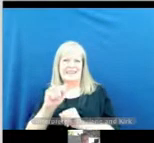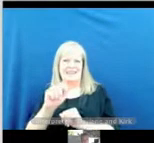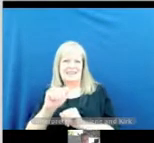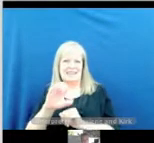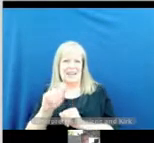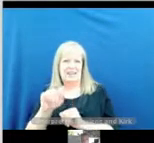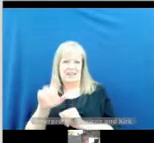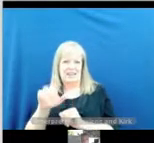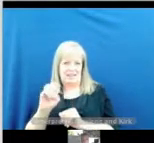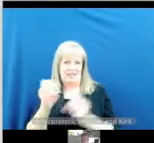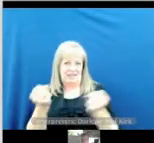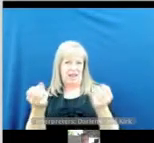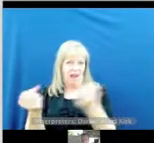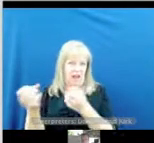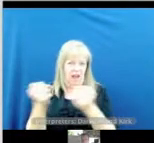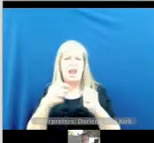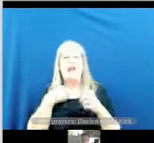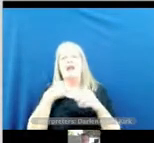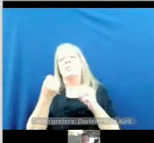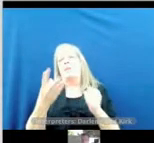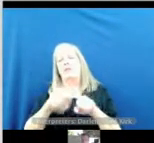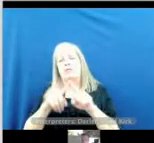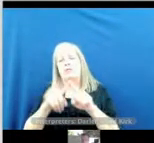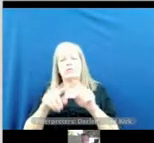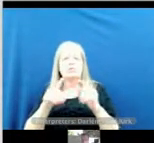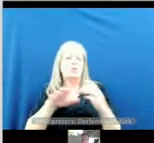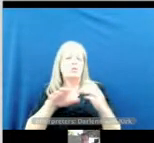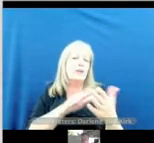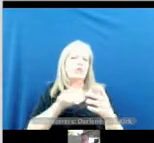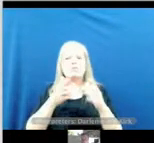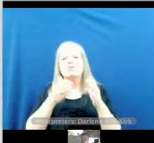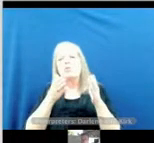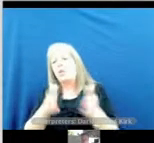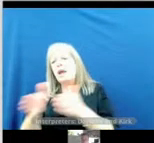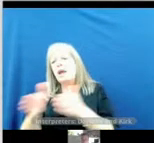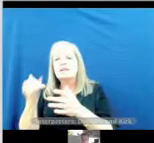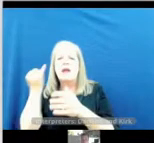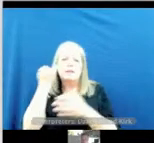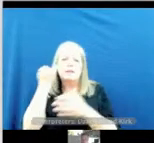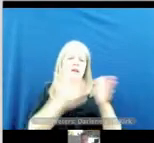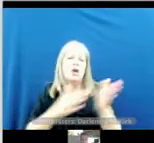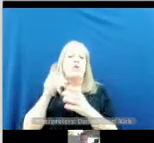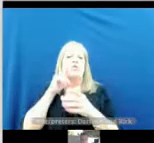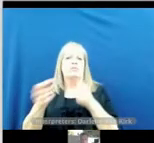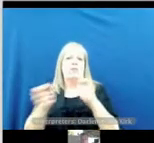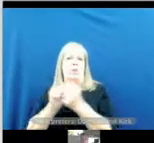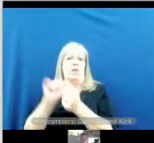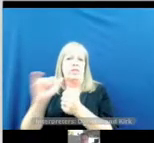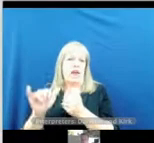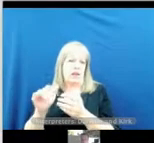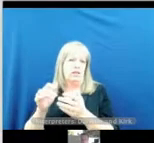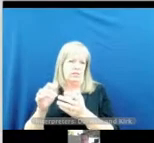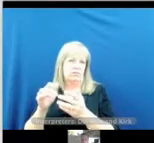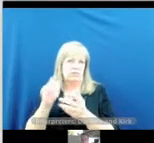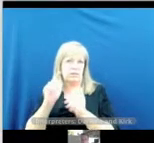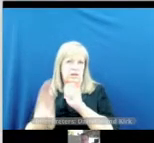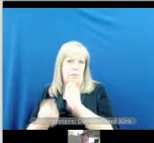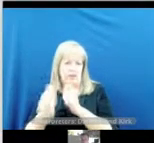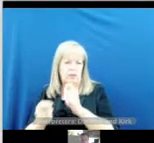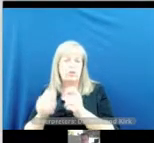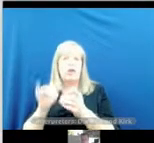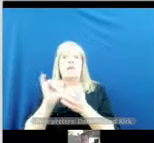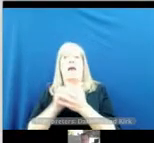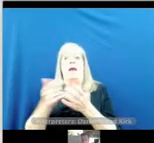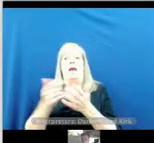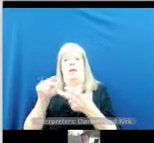strategies to help facilitate that mode of communication, which is probably a more advanced level than many people are prepared